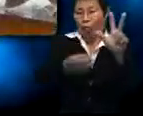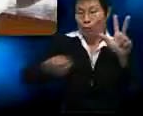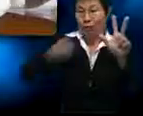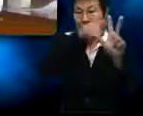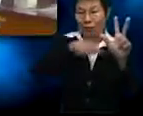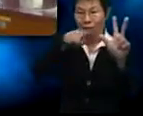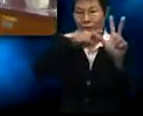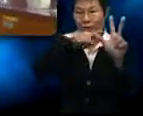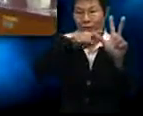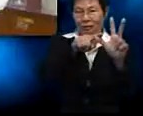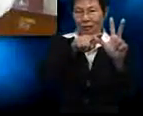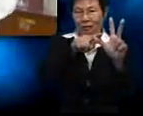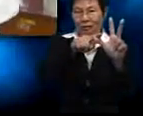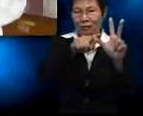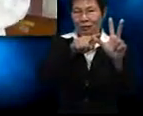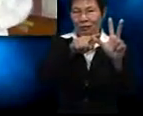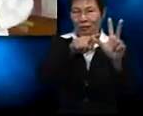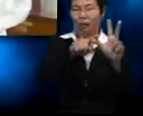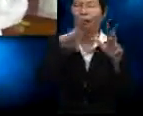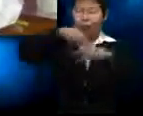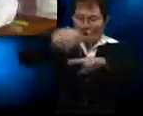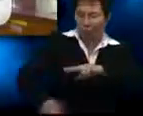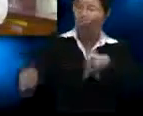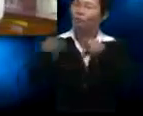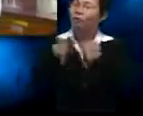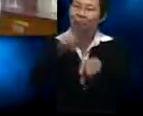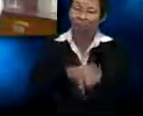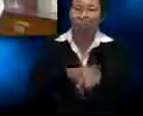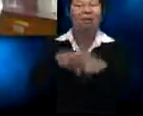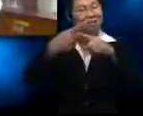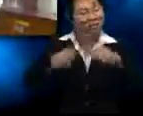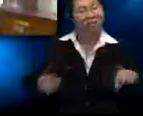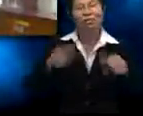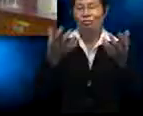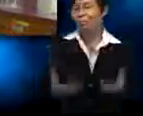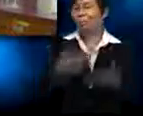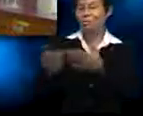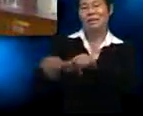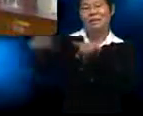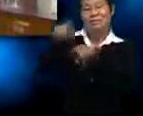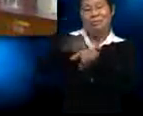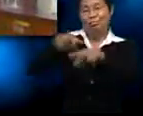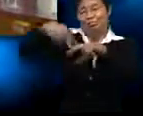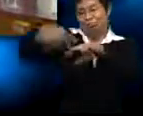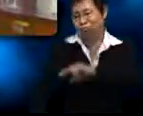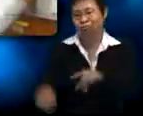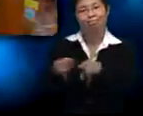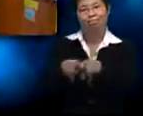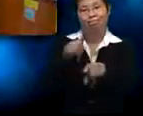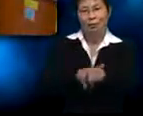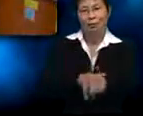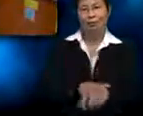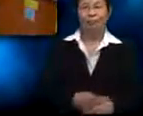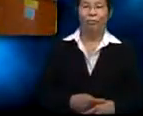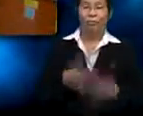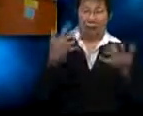objects fall at the same time, although they are of different mass or weight.